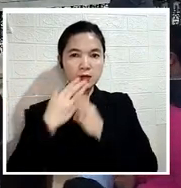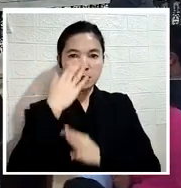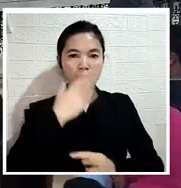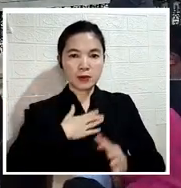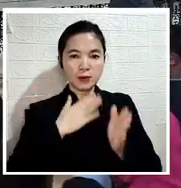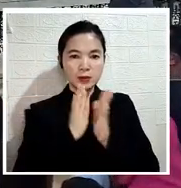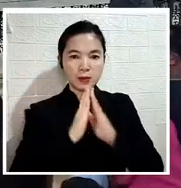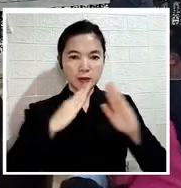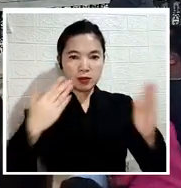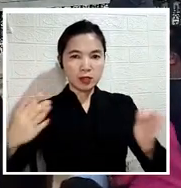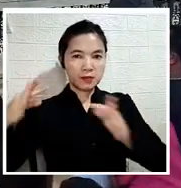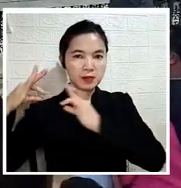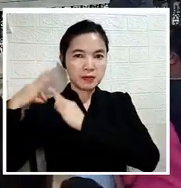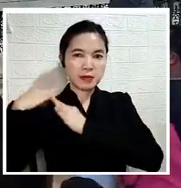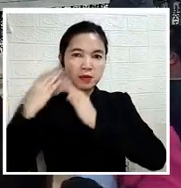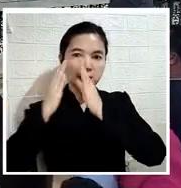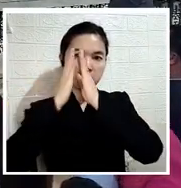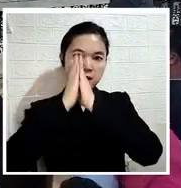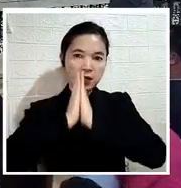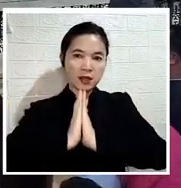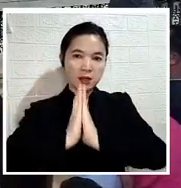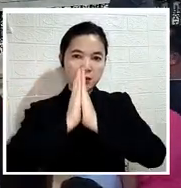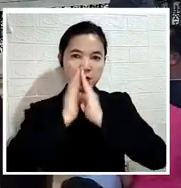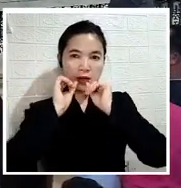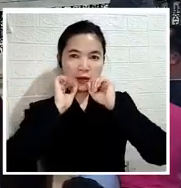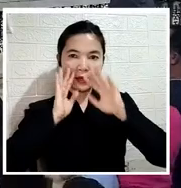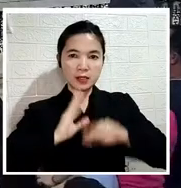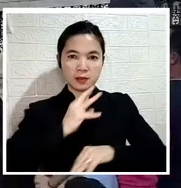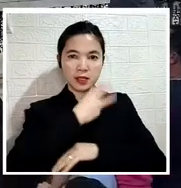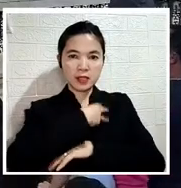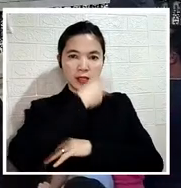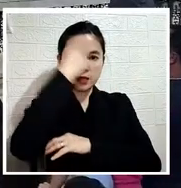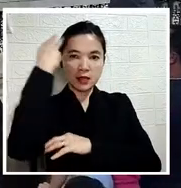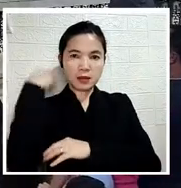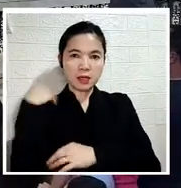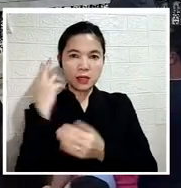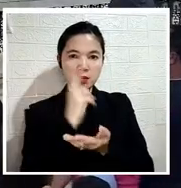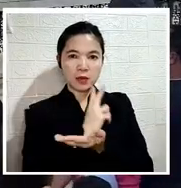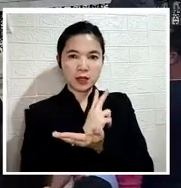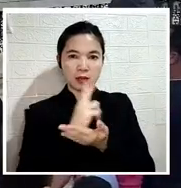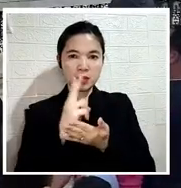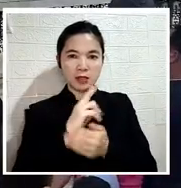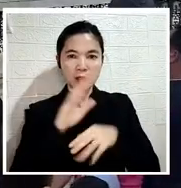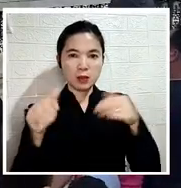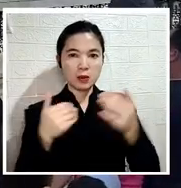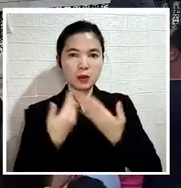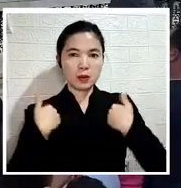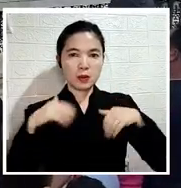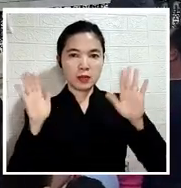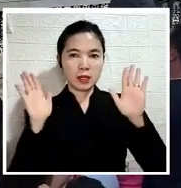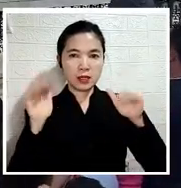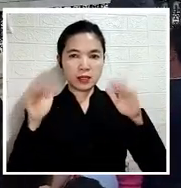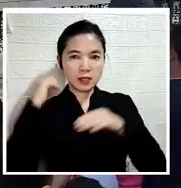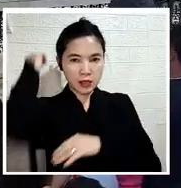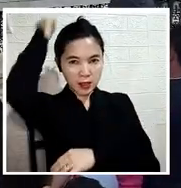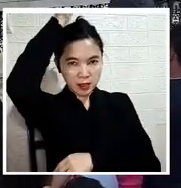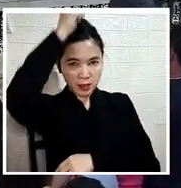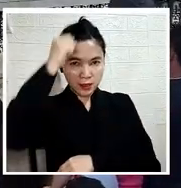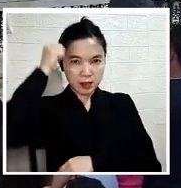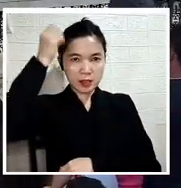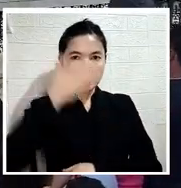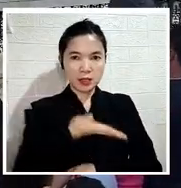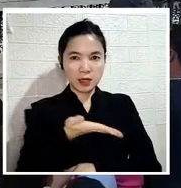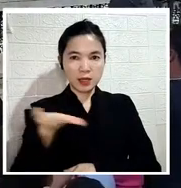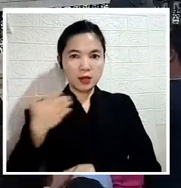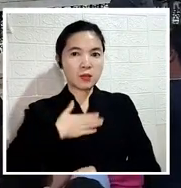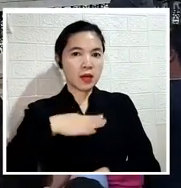Through my most grievous fault, therefore I ask the Blessed Mary, Ever Virgin, all the angels and saints, and you,